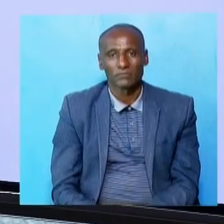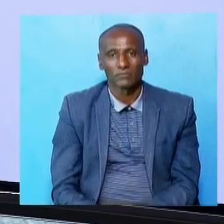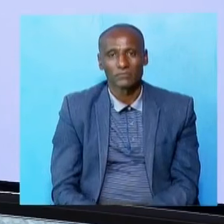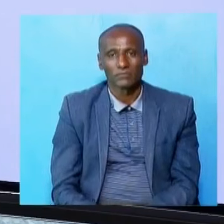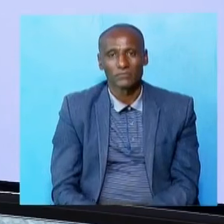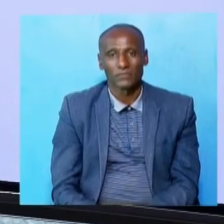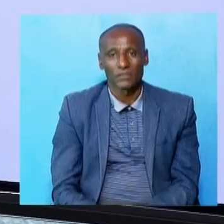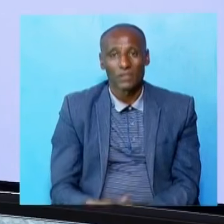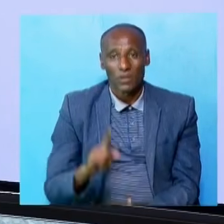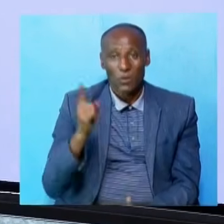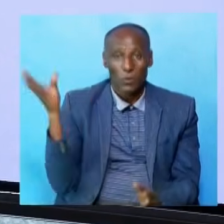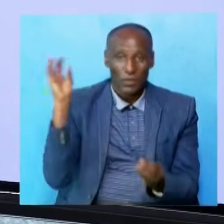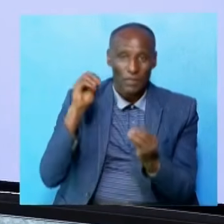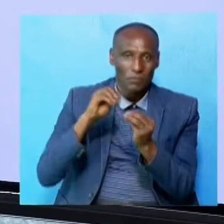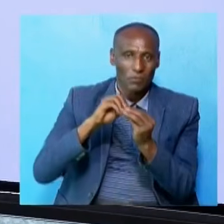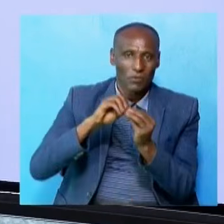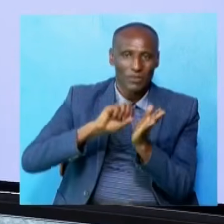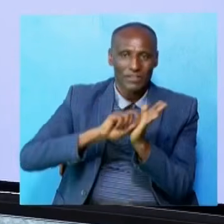me give you one more.